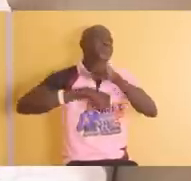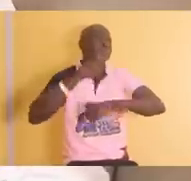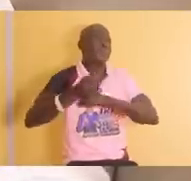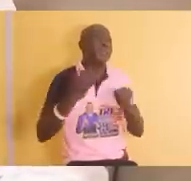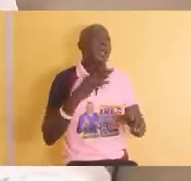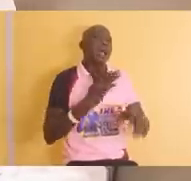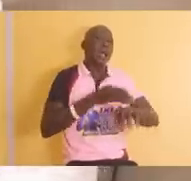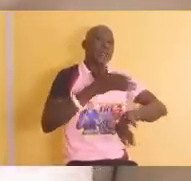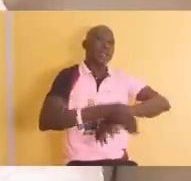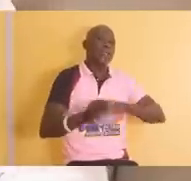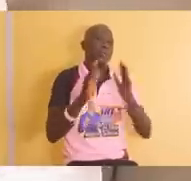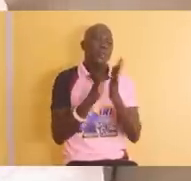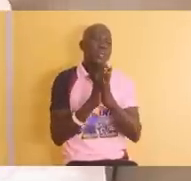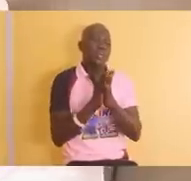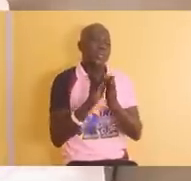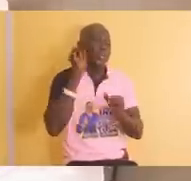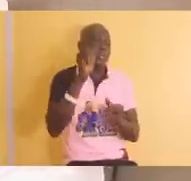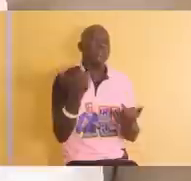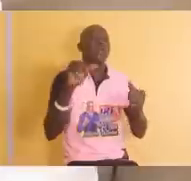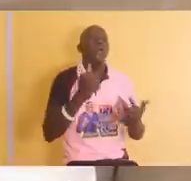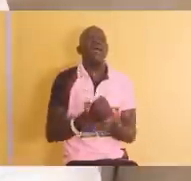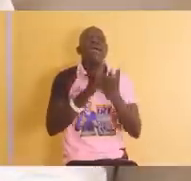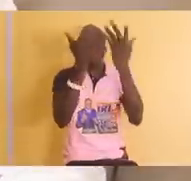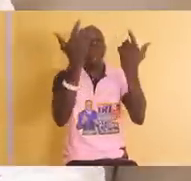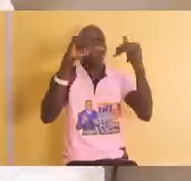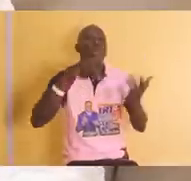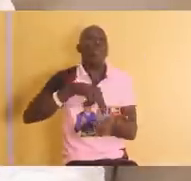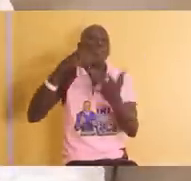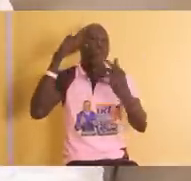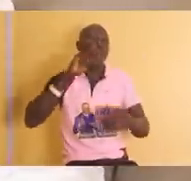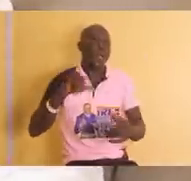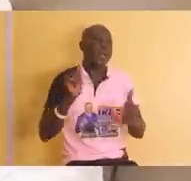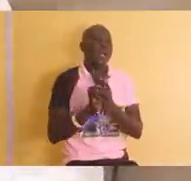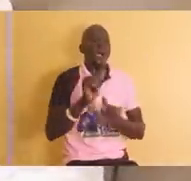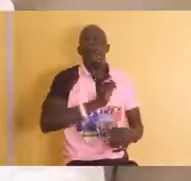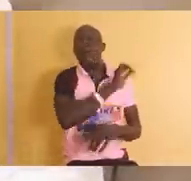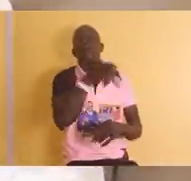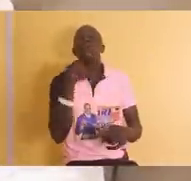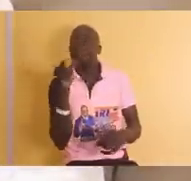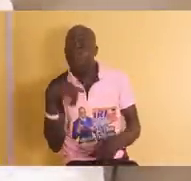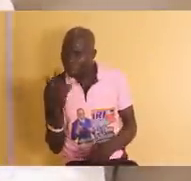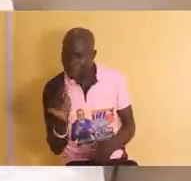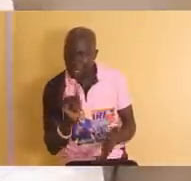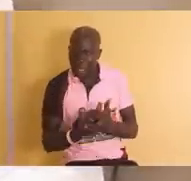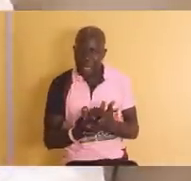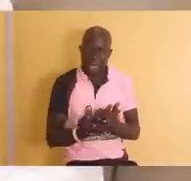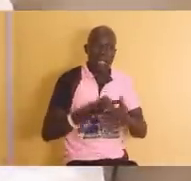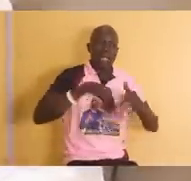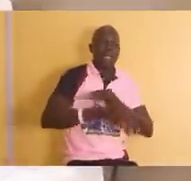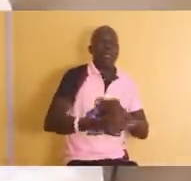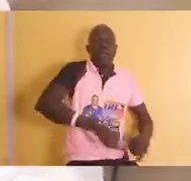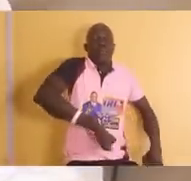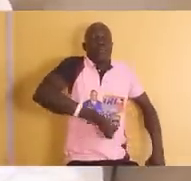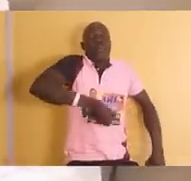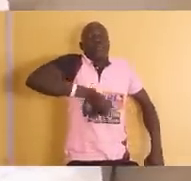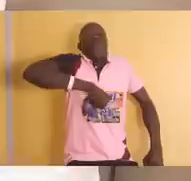Sugbon leyin adura. After the prayer. Hey, you know no what did they rub on? Christ for her she was afraid. Daddy was in sorrow. Zelaga as a talking. I'm proud of